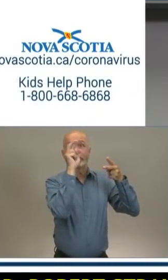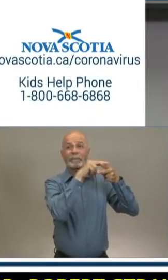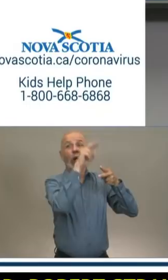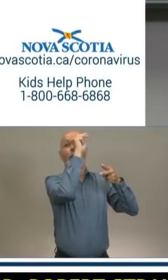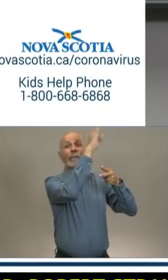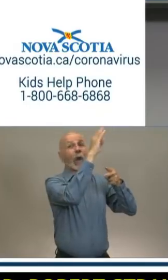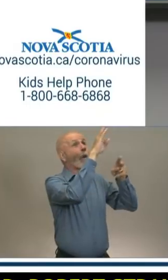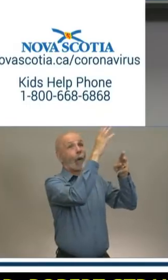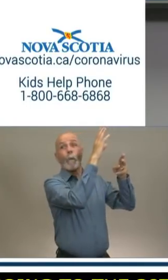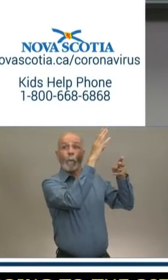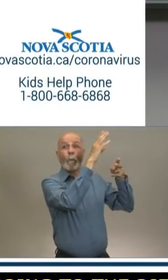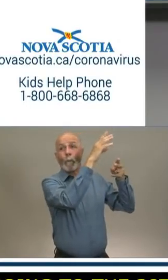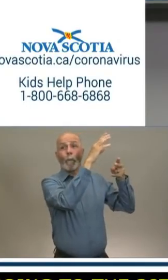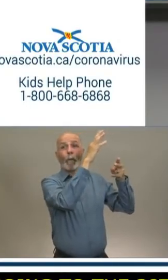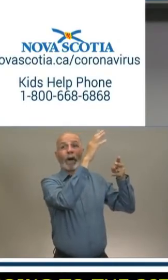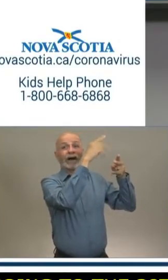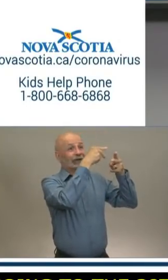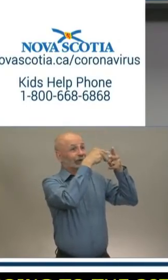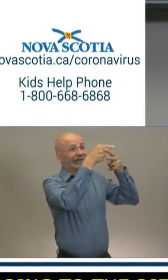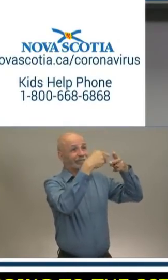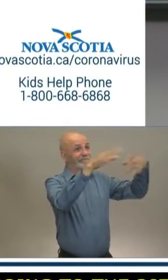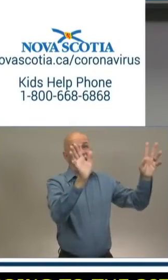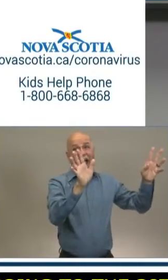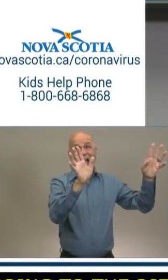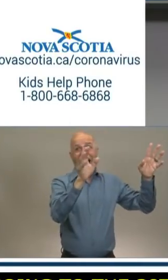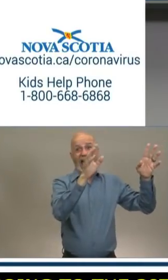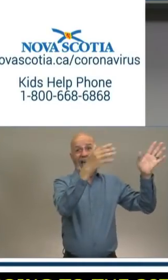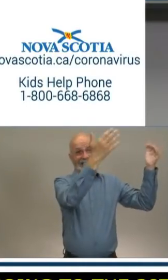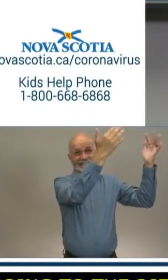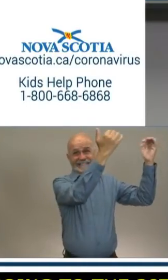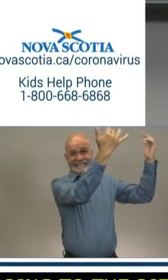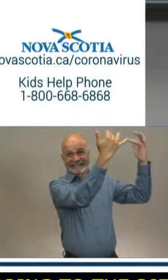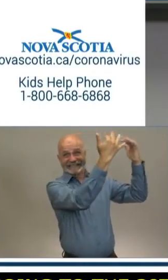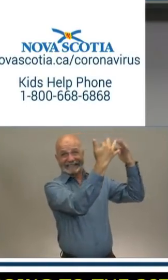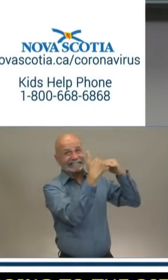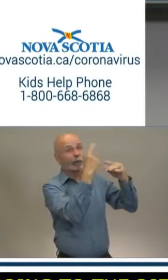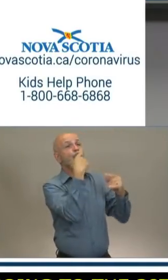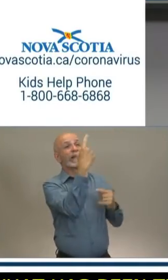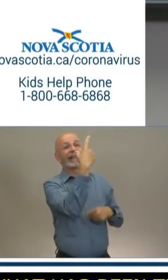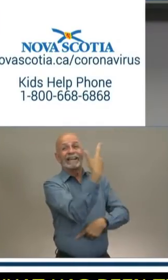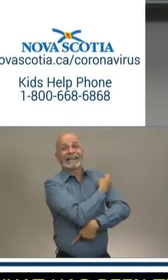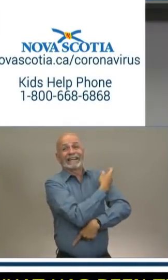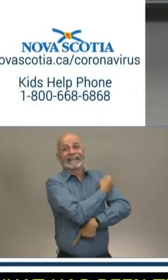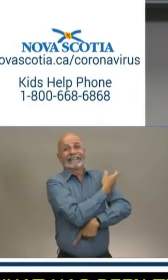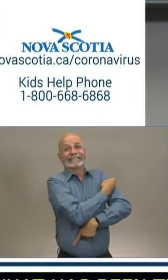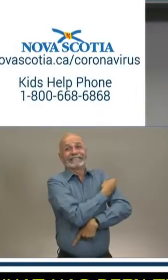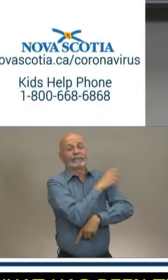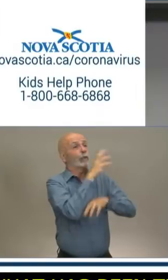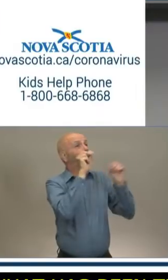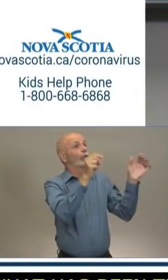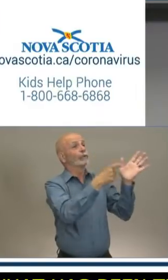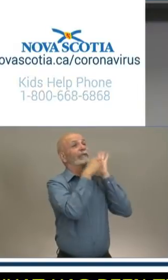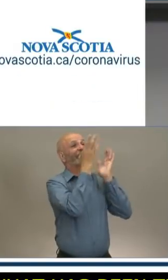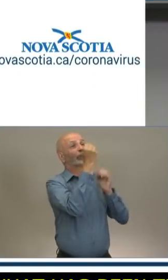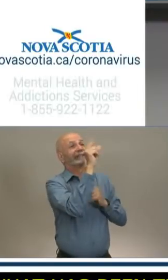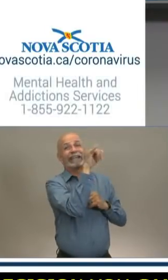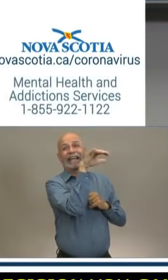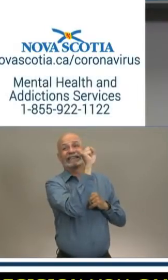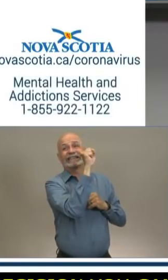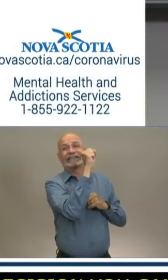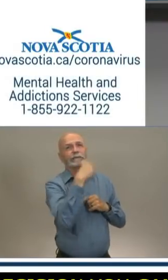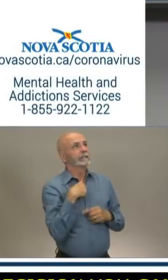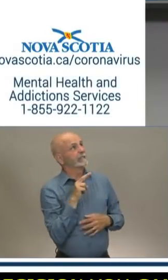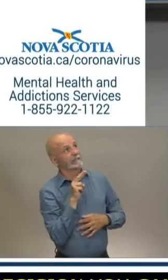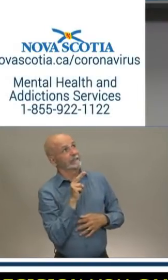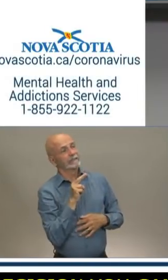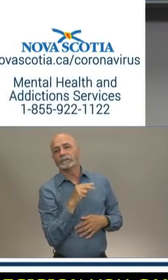Brunswick with 1 dose of vaccine and you don't have to quarantine. I don't believe that's sufficient to protect against the Delta variant. So